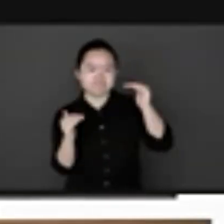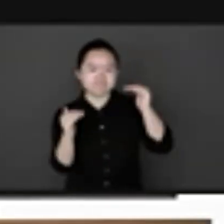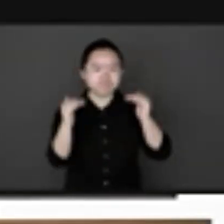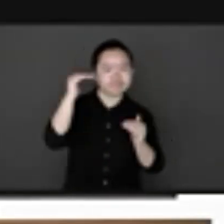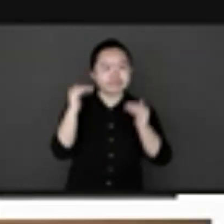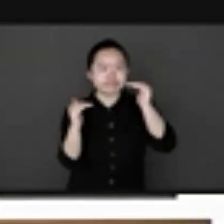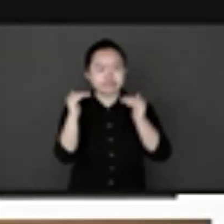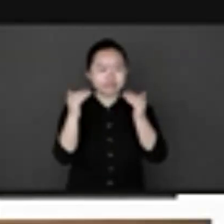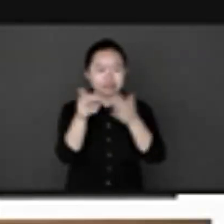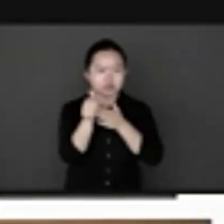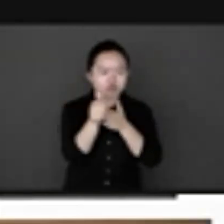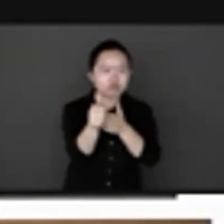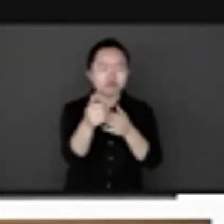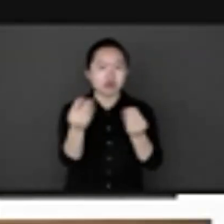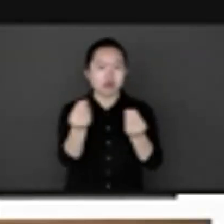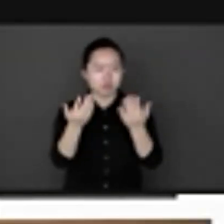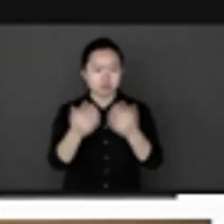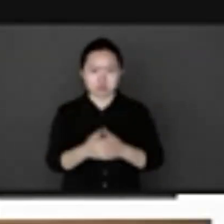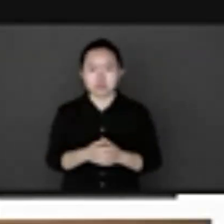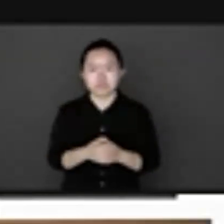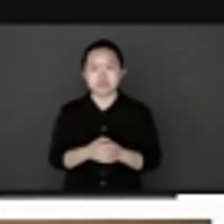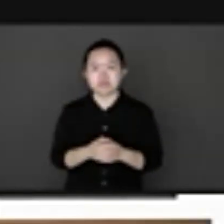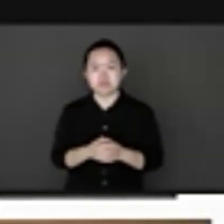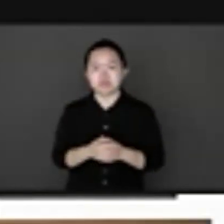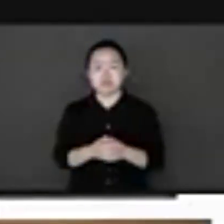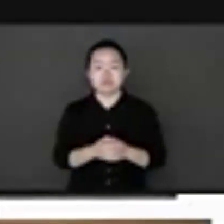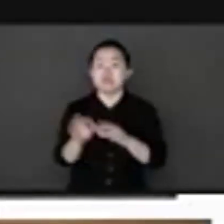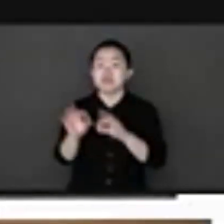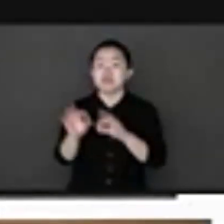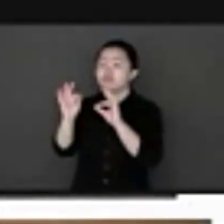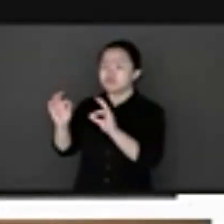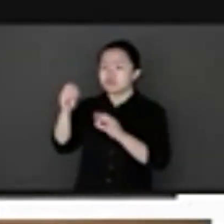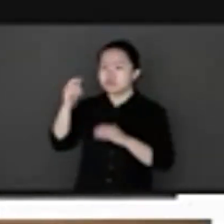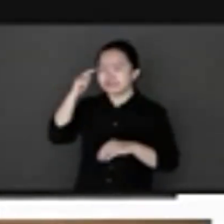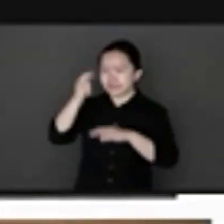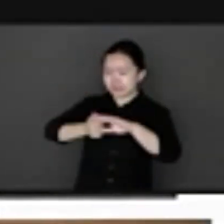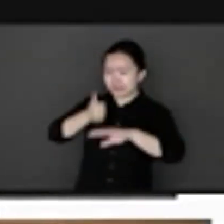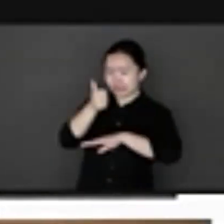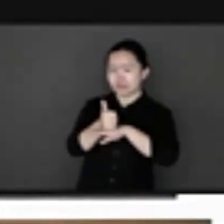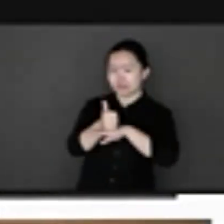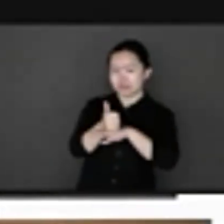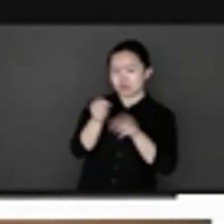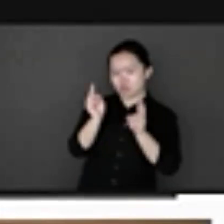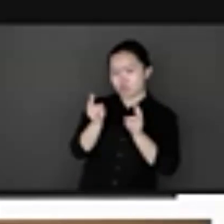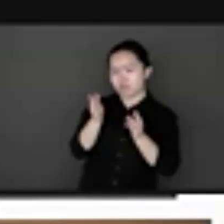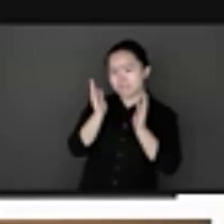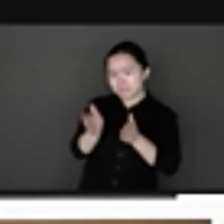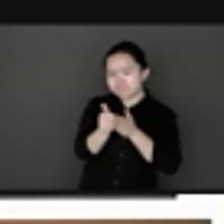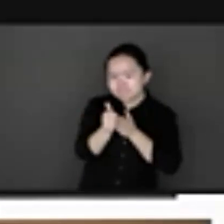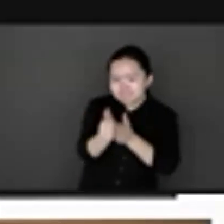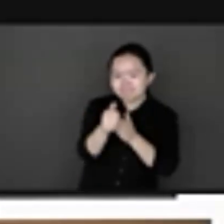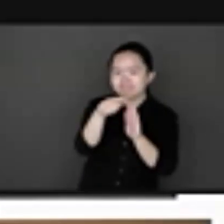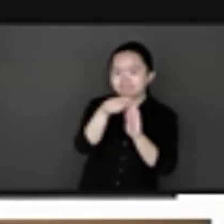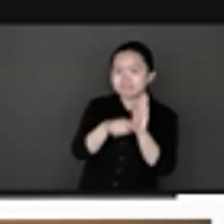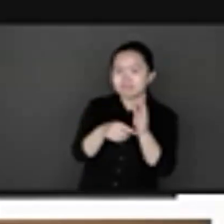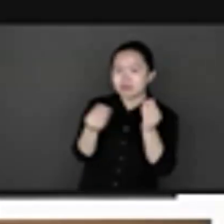a conventional, often it's a conventional icon, like a little cog at the bottom of the video, and you open that and then you